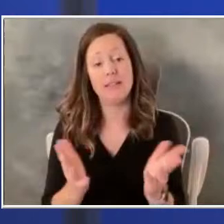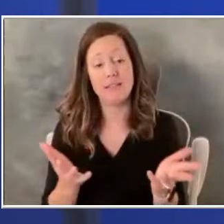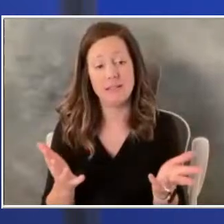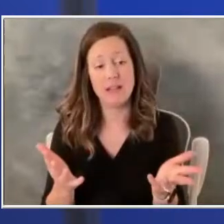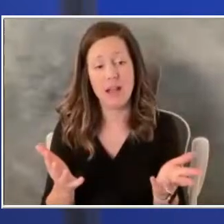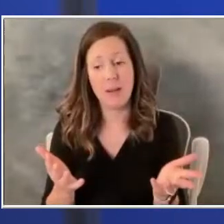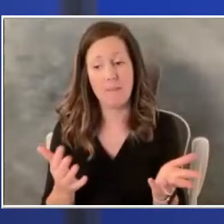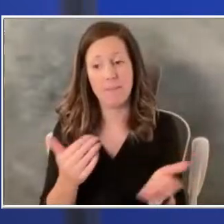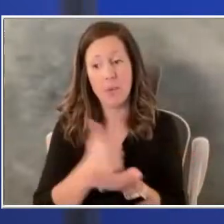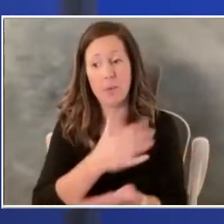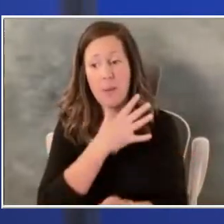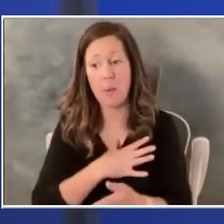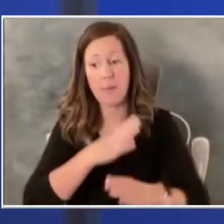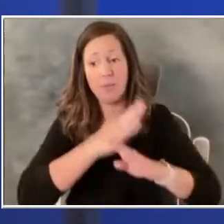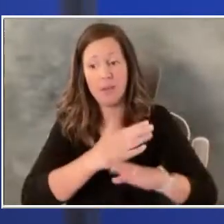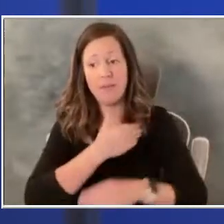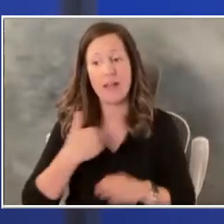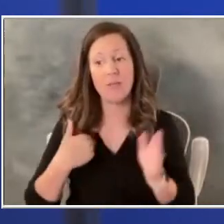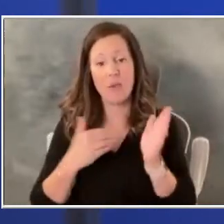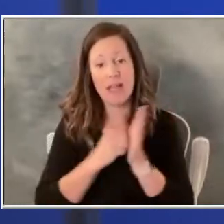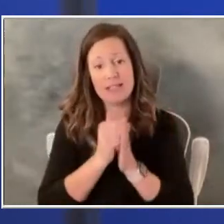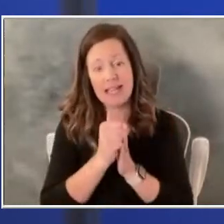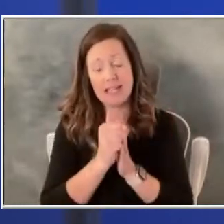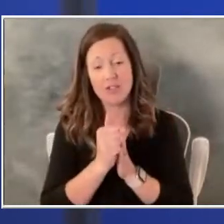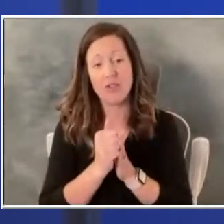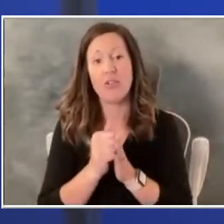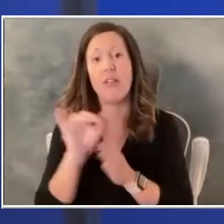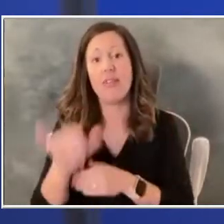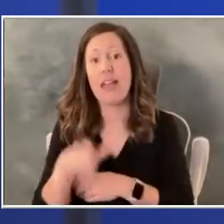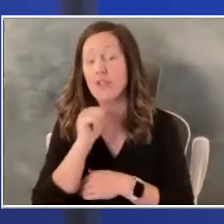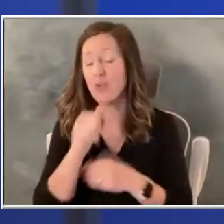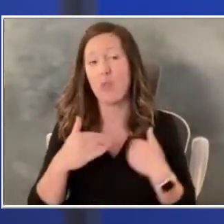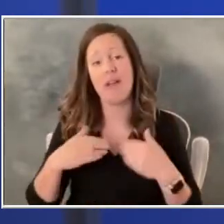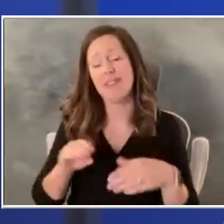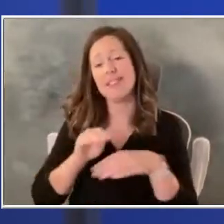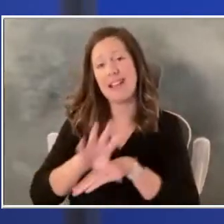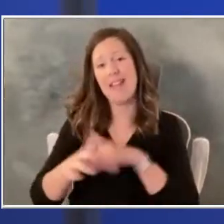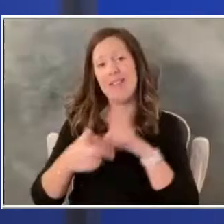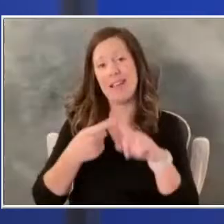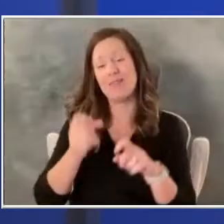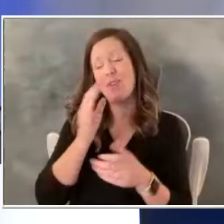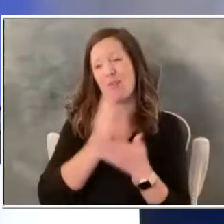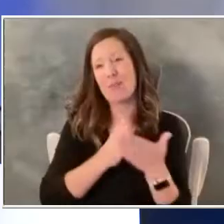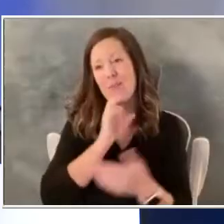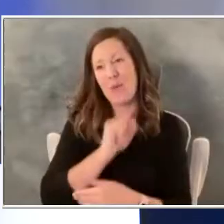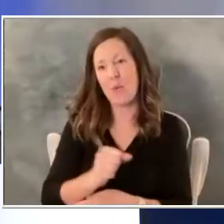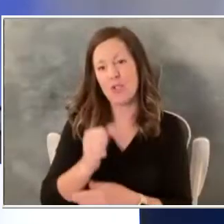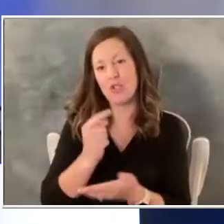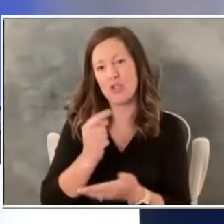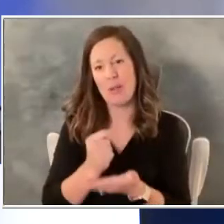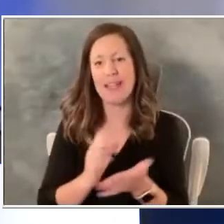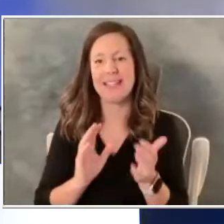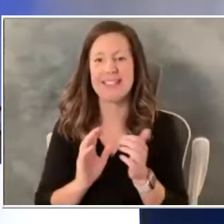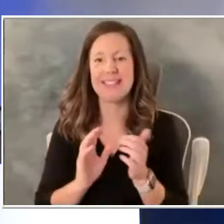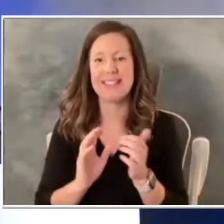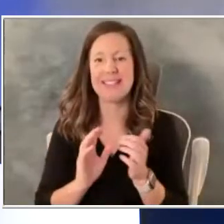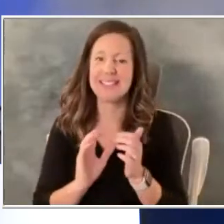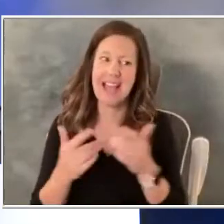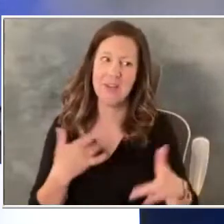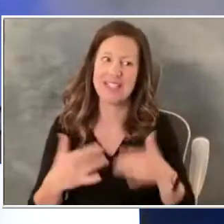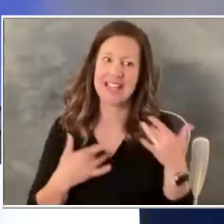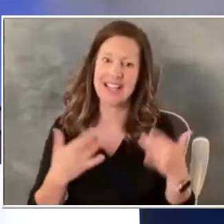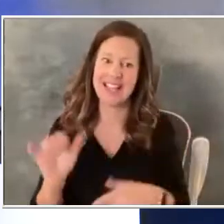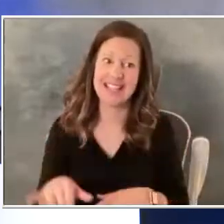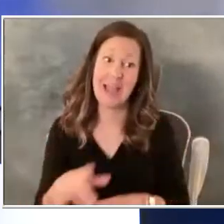women prevent their breast cancer that do not have the side effects of some of the older treatments. How exciting is it, though? I am very excited. I